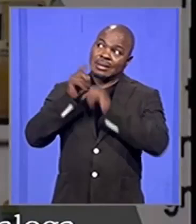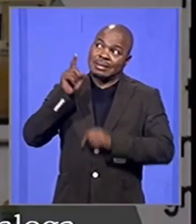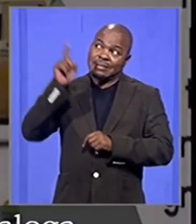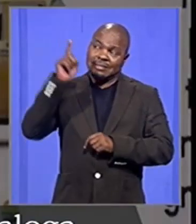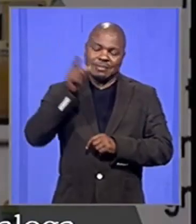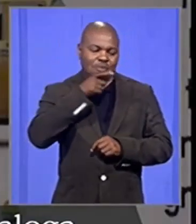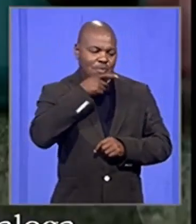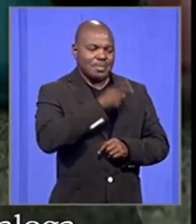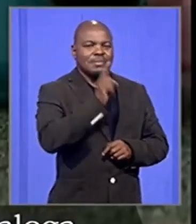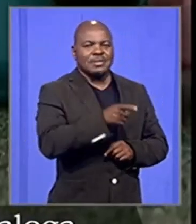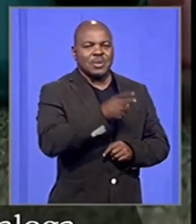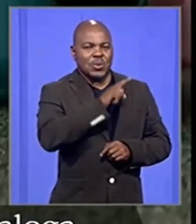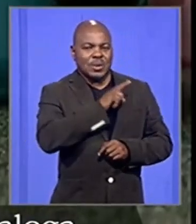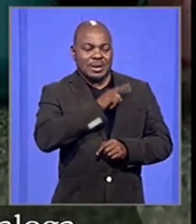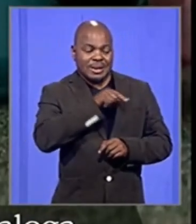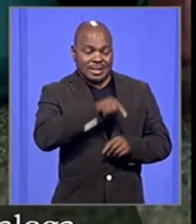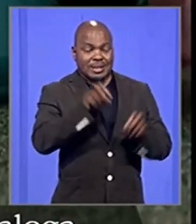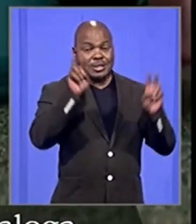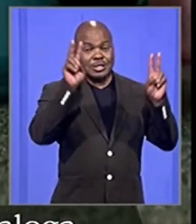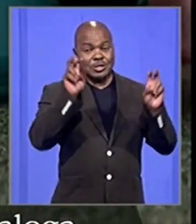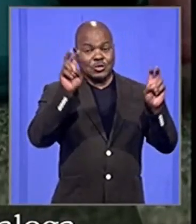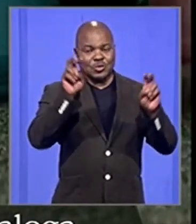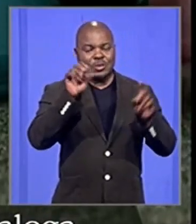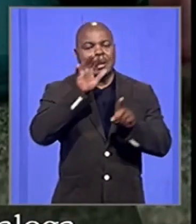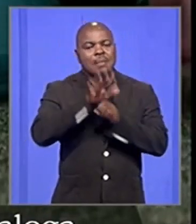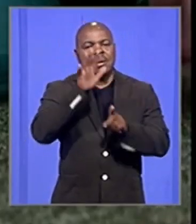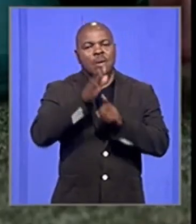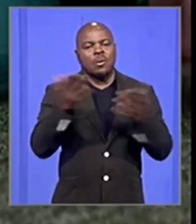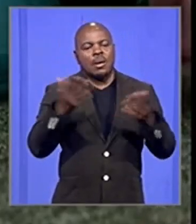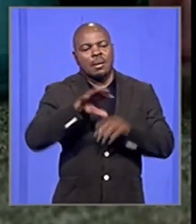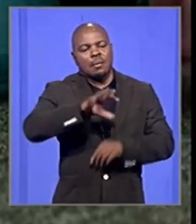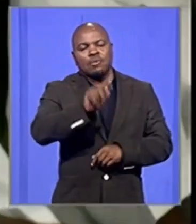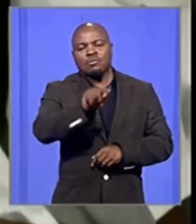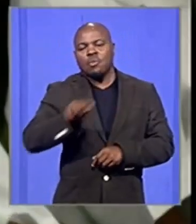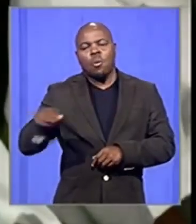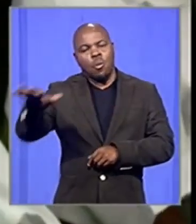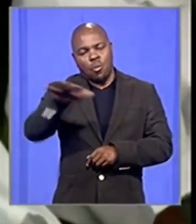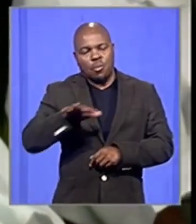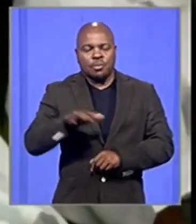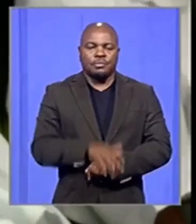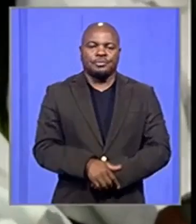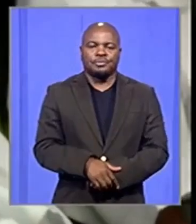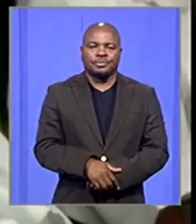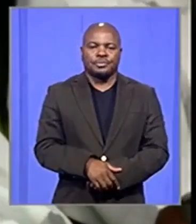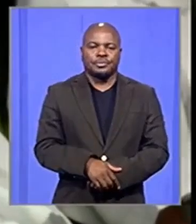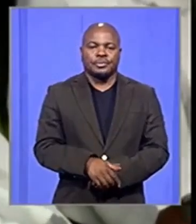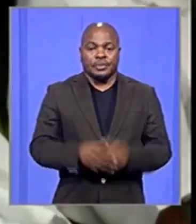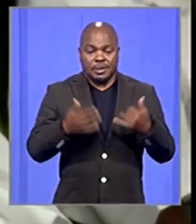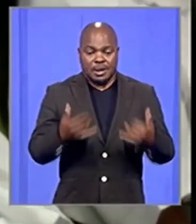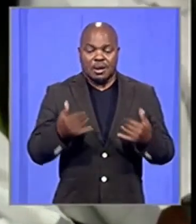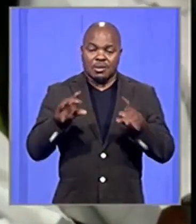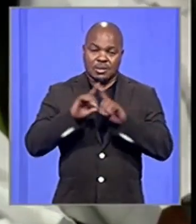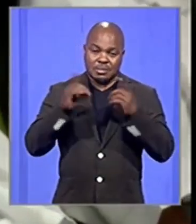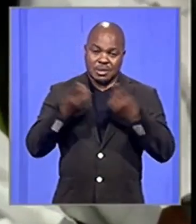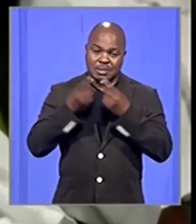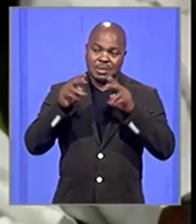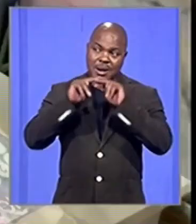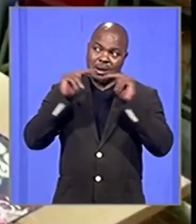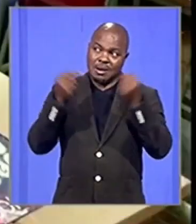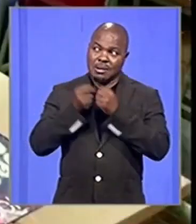thuto jaaka ntlha eno e ama mafapha mo diprofenseng tsotlhe mme lefapha la